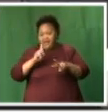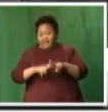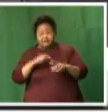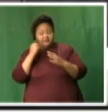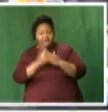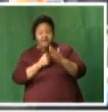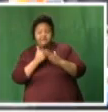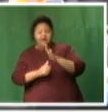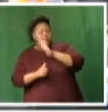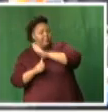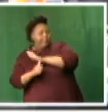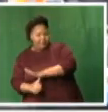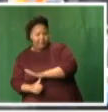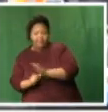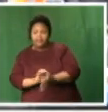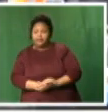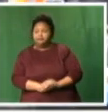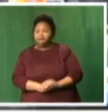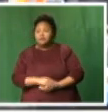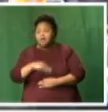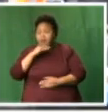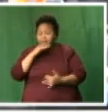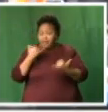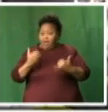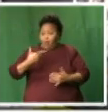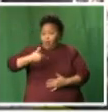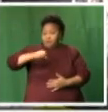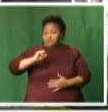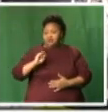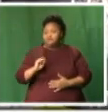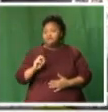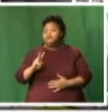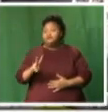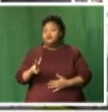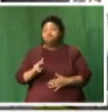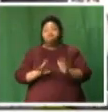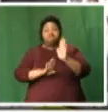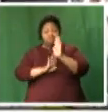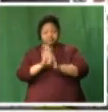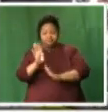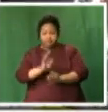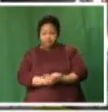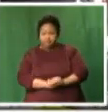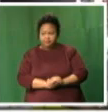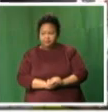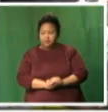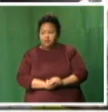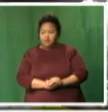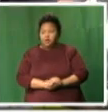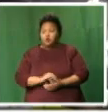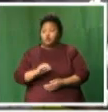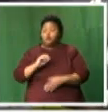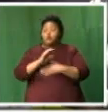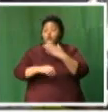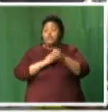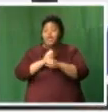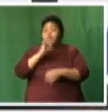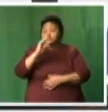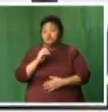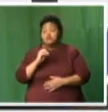HIV prevalence in the country, which was at 27% in SHIMS 2 in